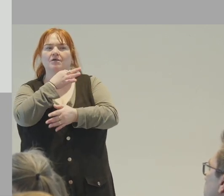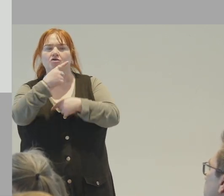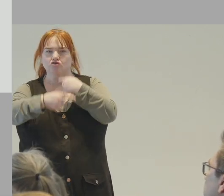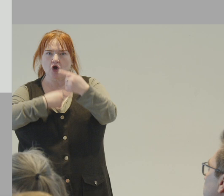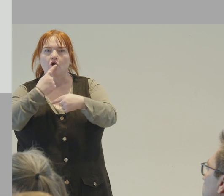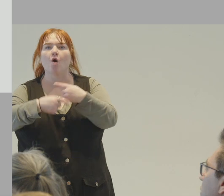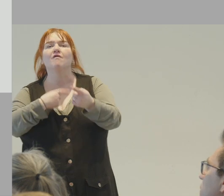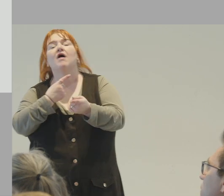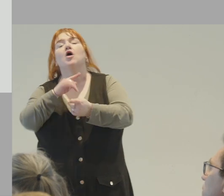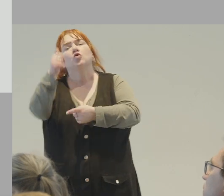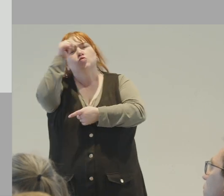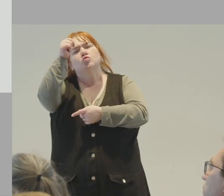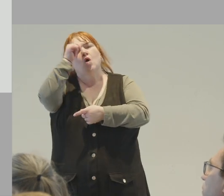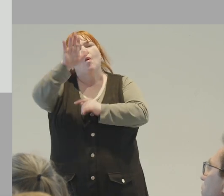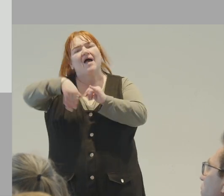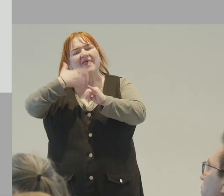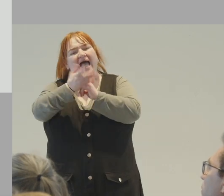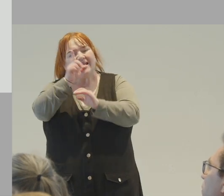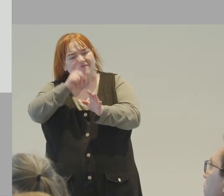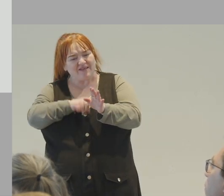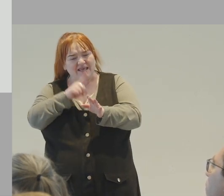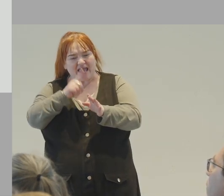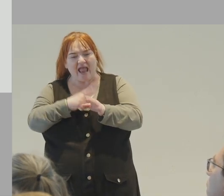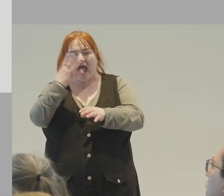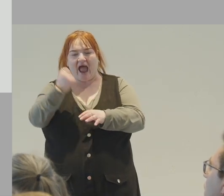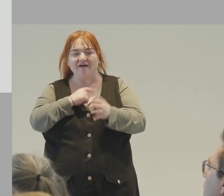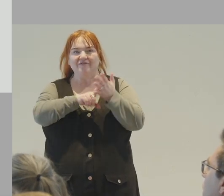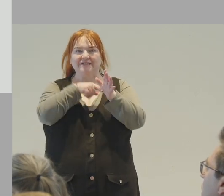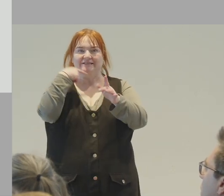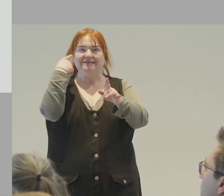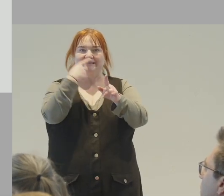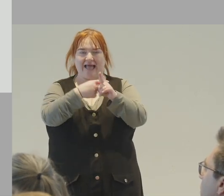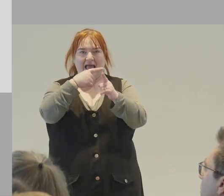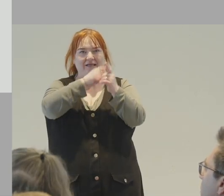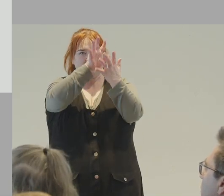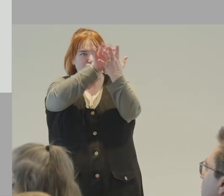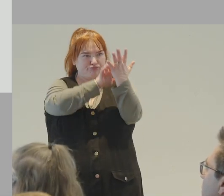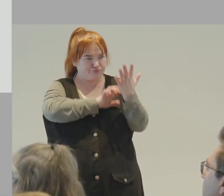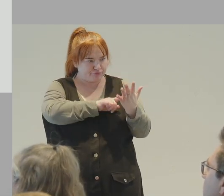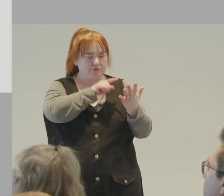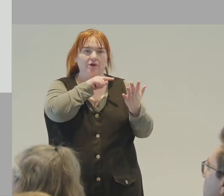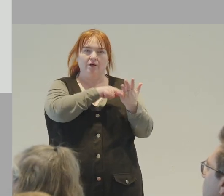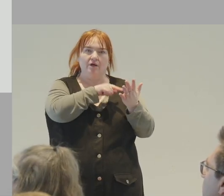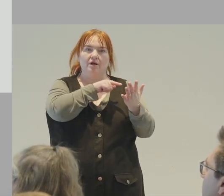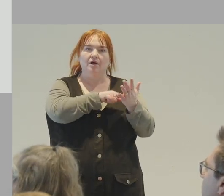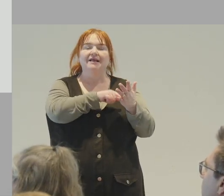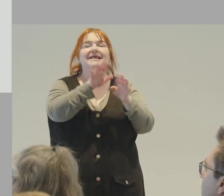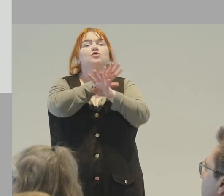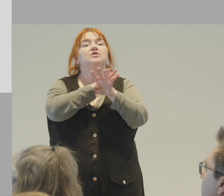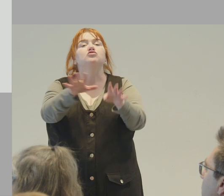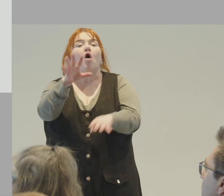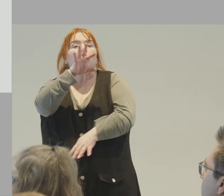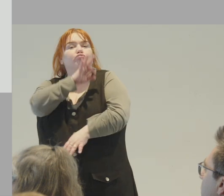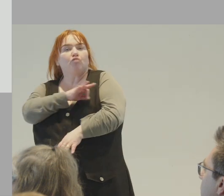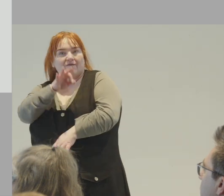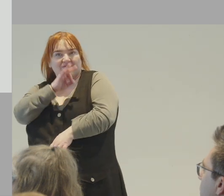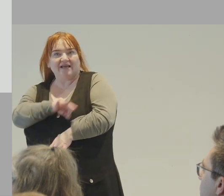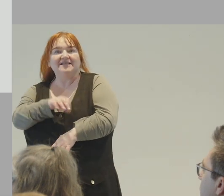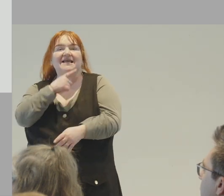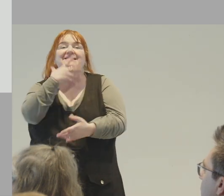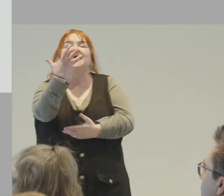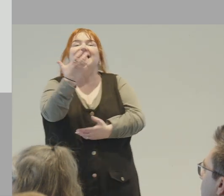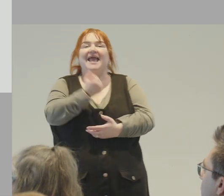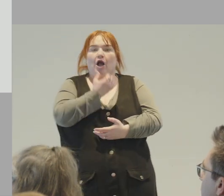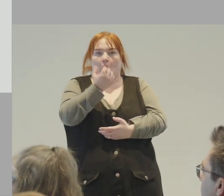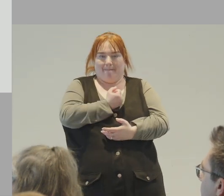of the year when you're doing your tax returns, you put some expenses in to kind of knock down your income. So it's turnover, not profit, okay? It's the amount